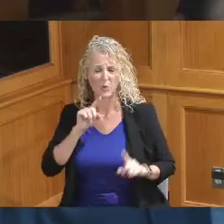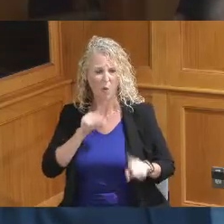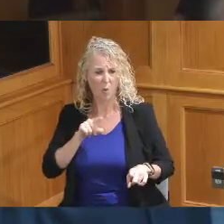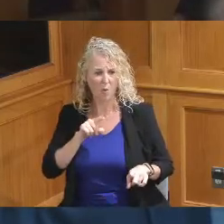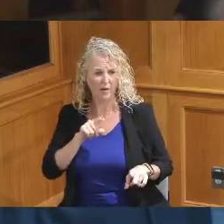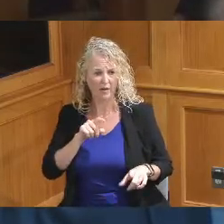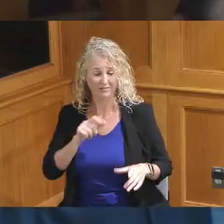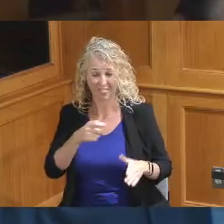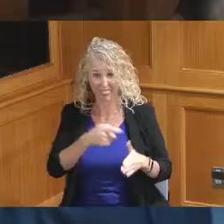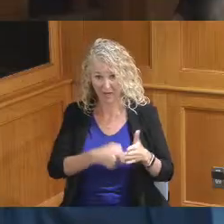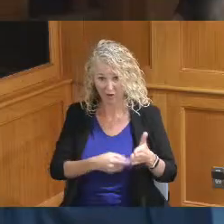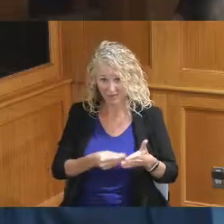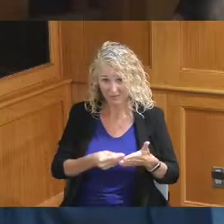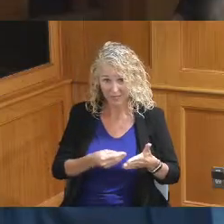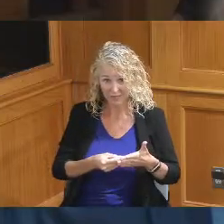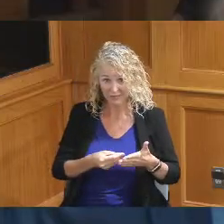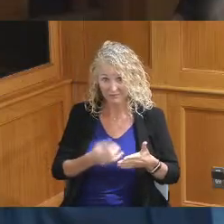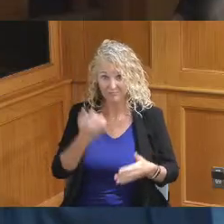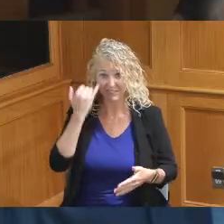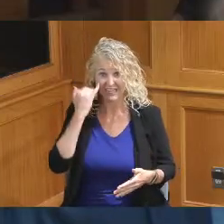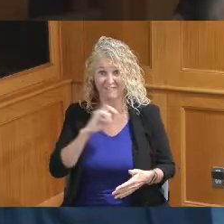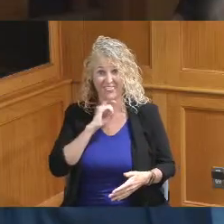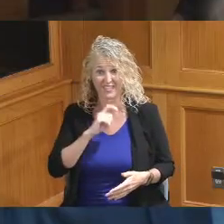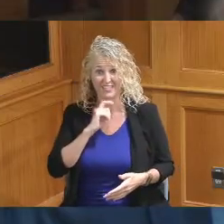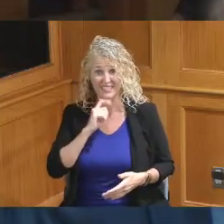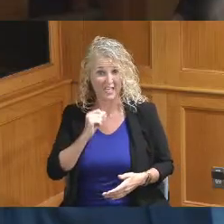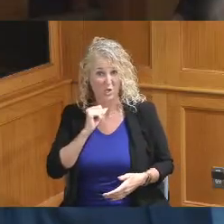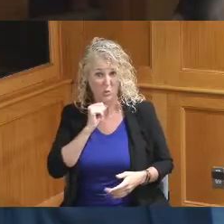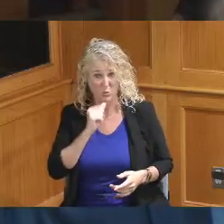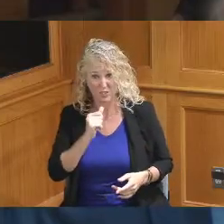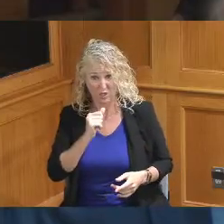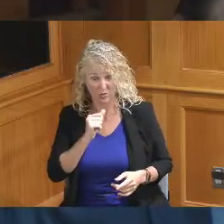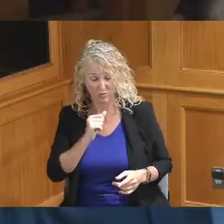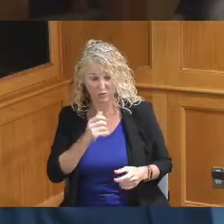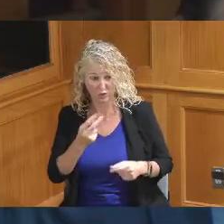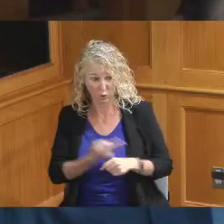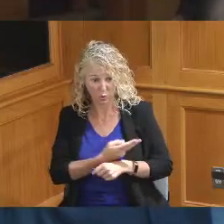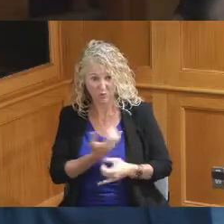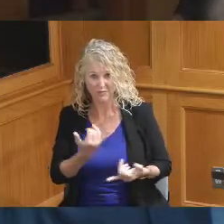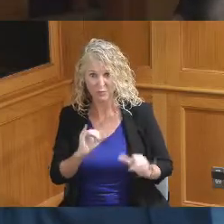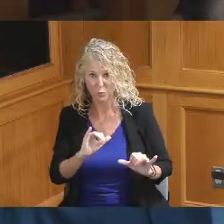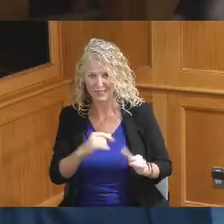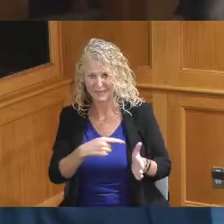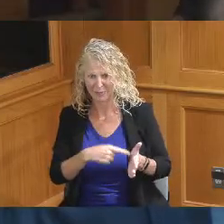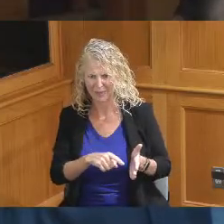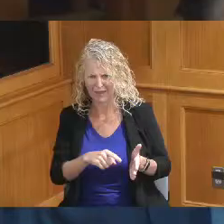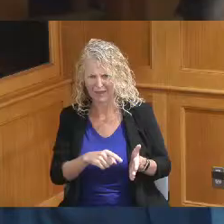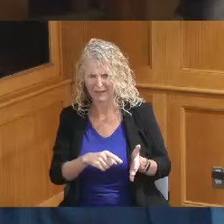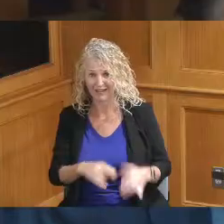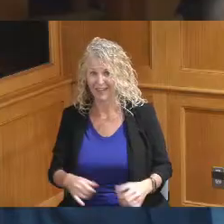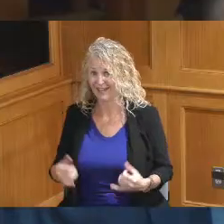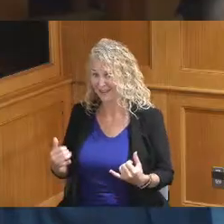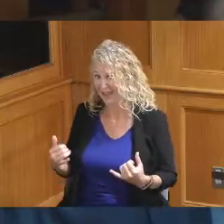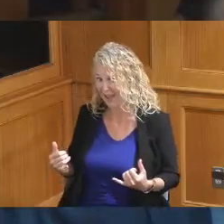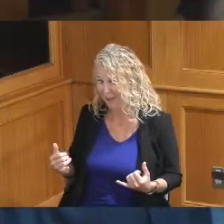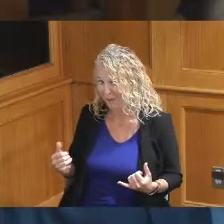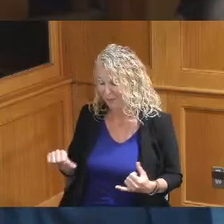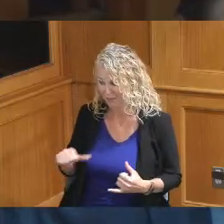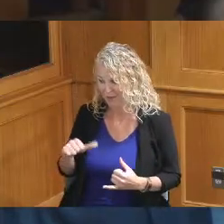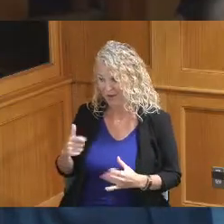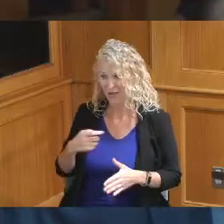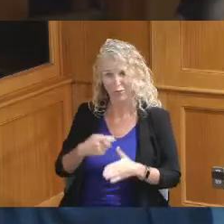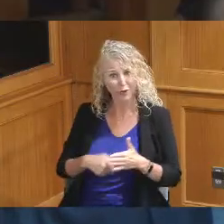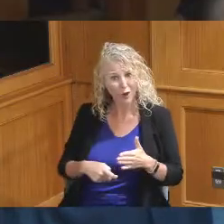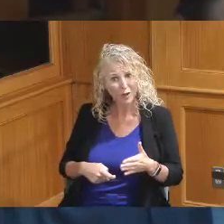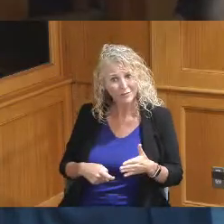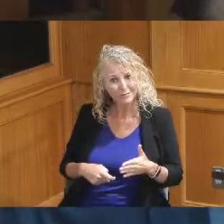That's a cost. If you end up not using the steel is coming. It's a cost. Now we going in here, we got another cost.